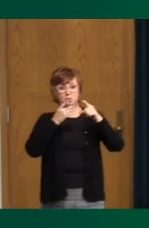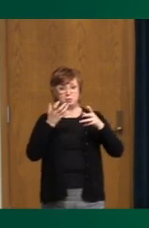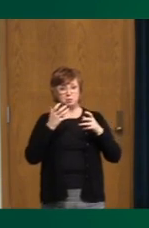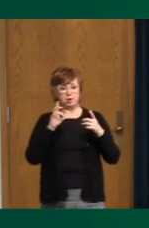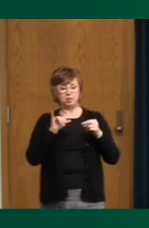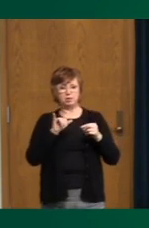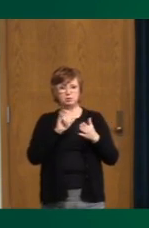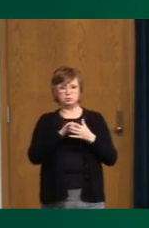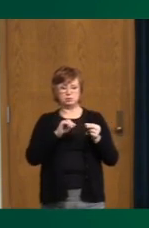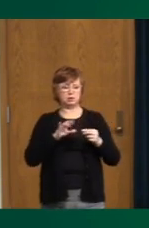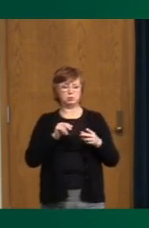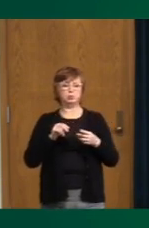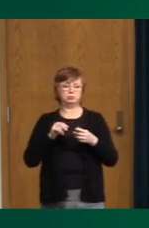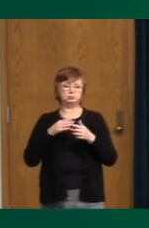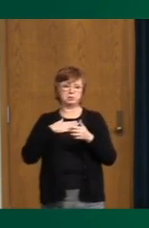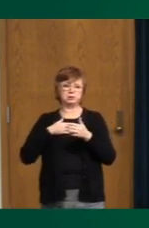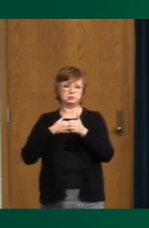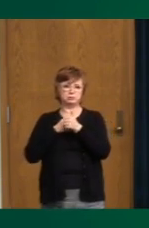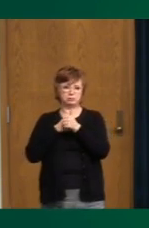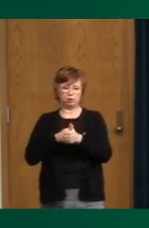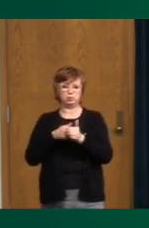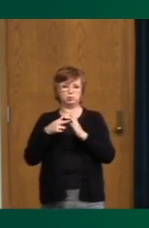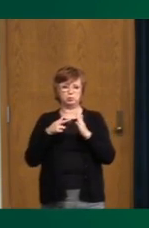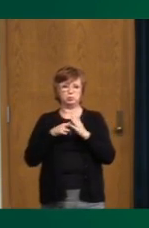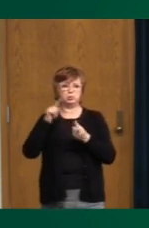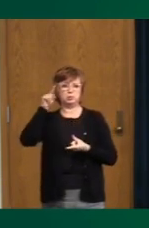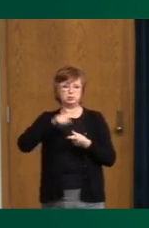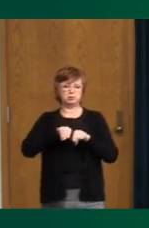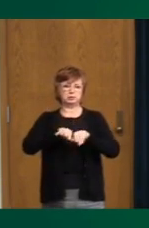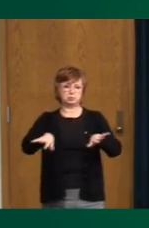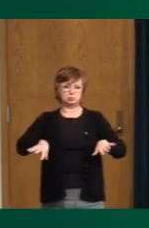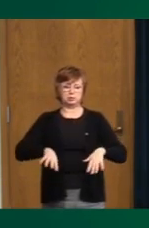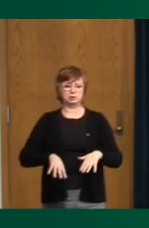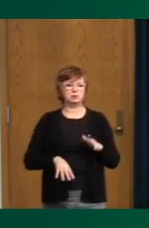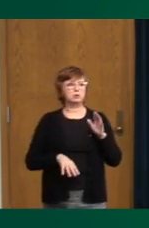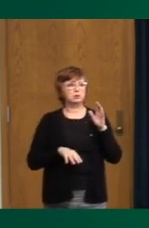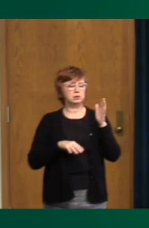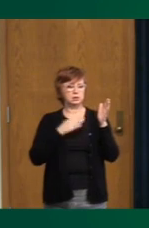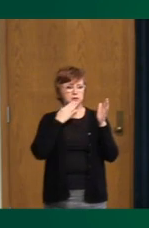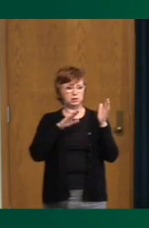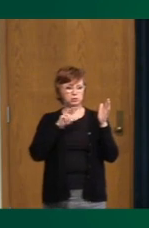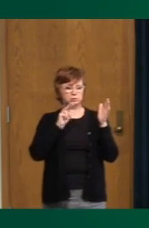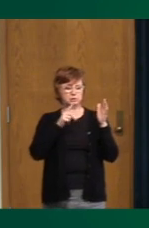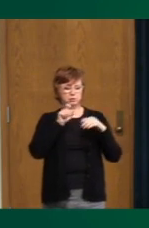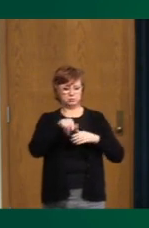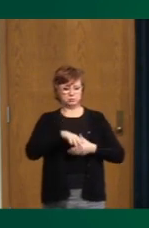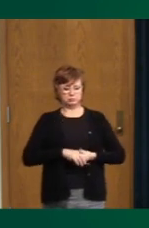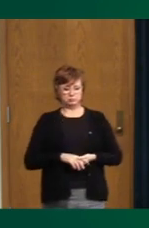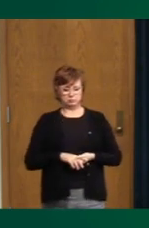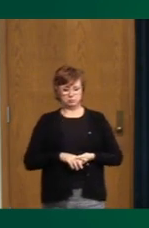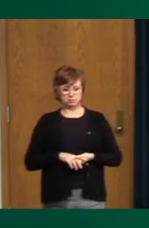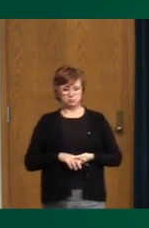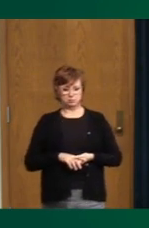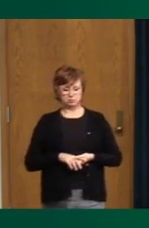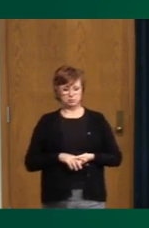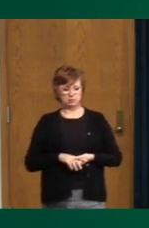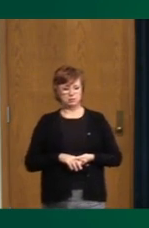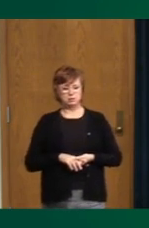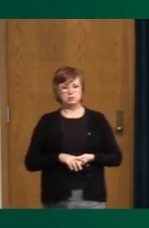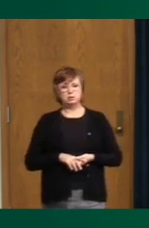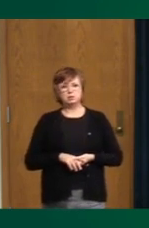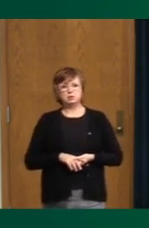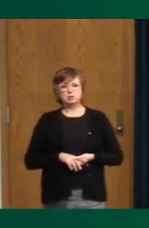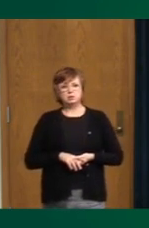reducing the number of infections. Follow-up, Britton? Yeah, this is more of clarification on answer you kind of gave earlier. So as of